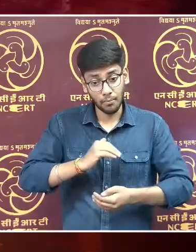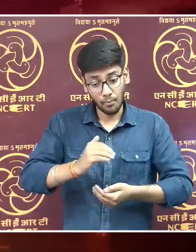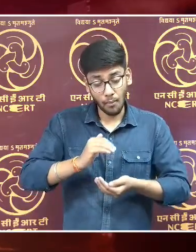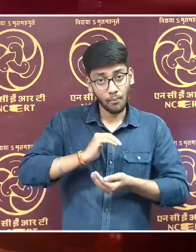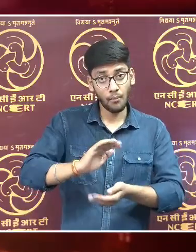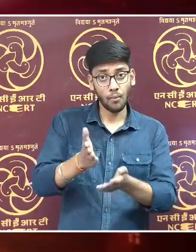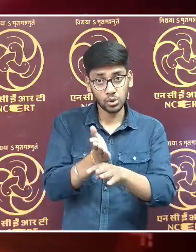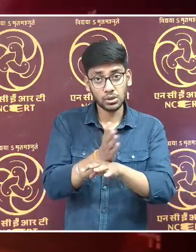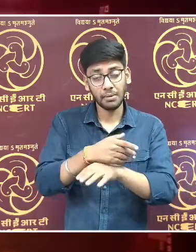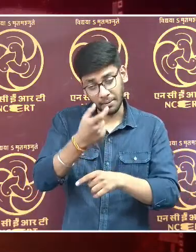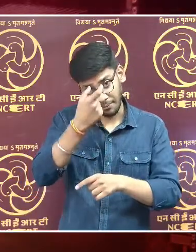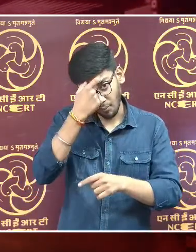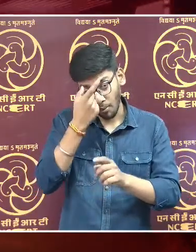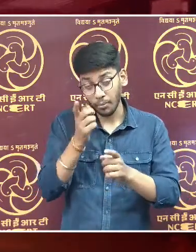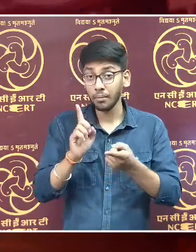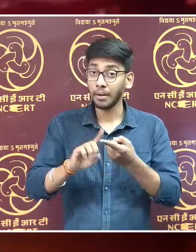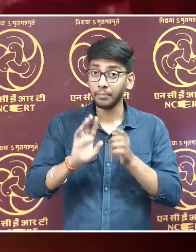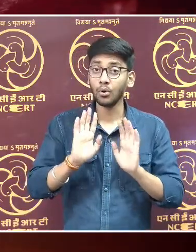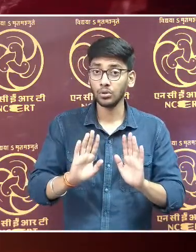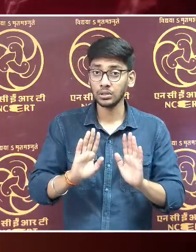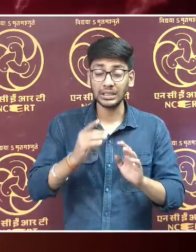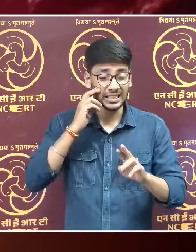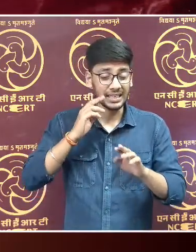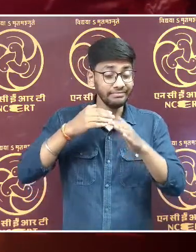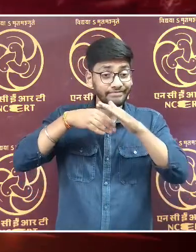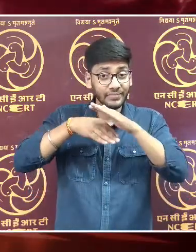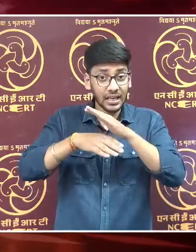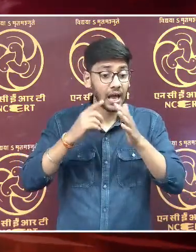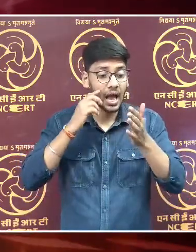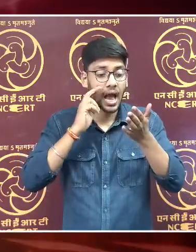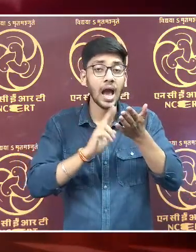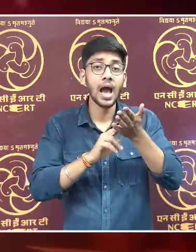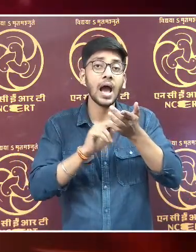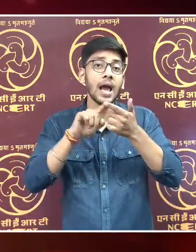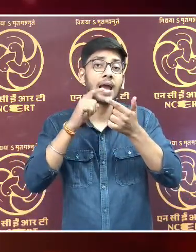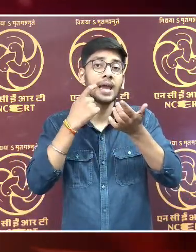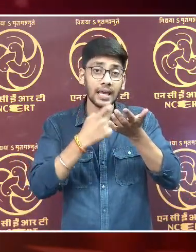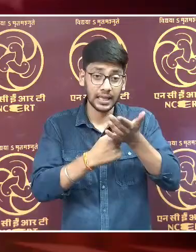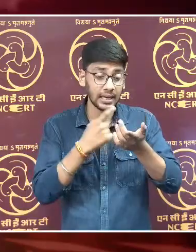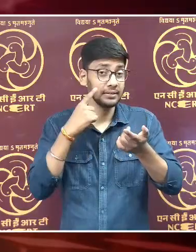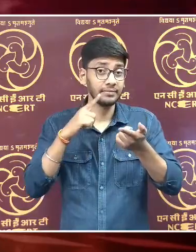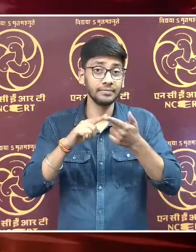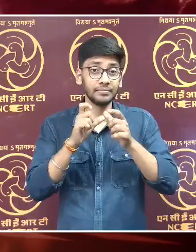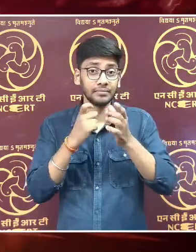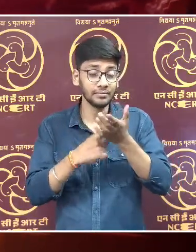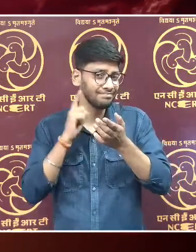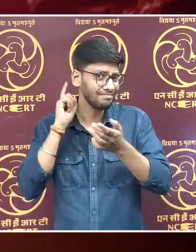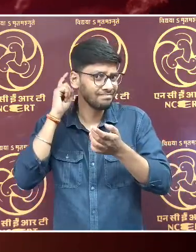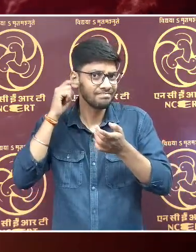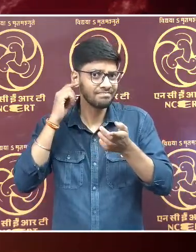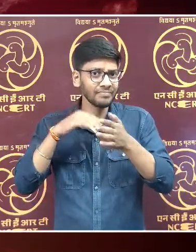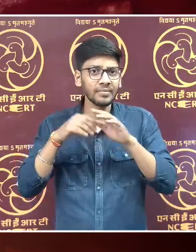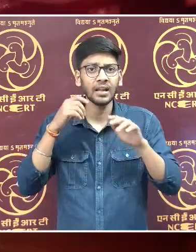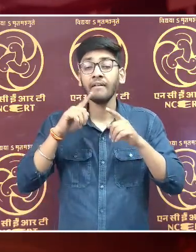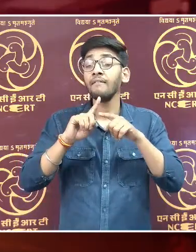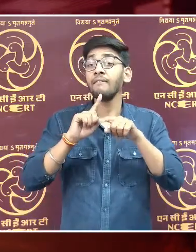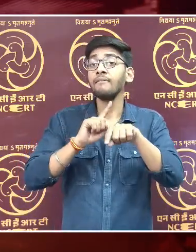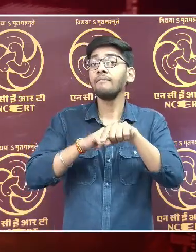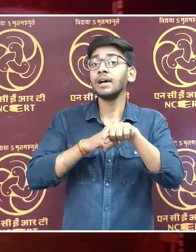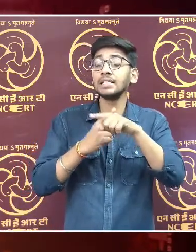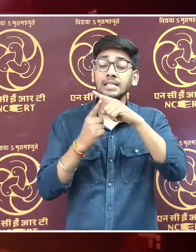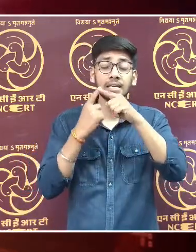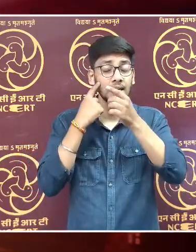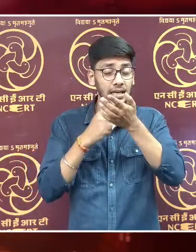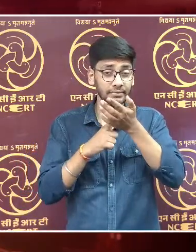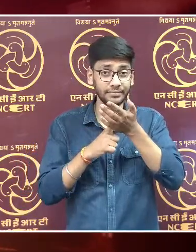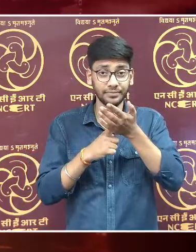leads to into the problem with the inner ear. Because if this happens especially between the first trimester and the second trimester,